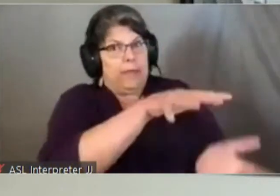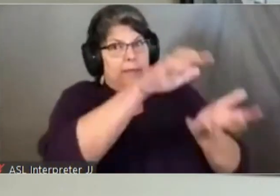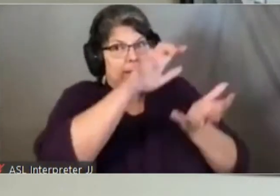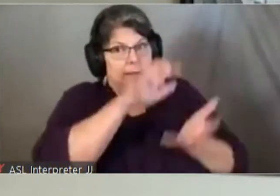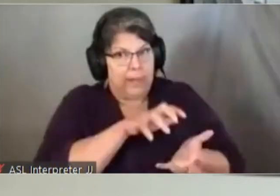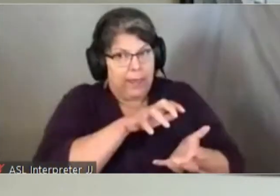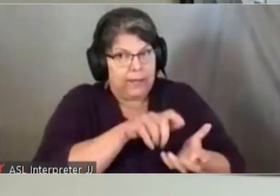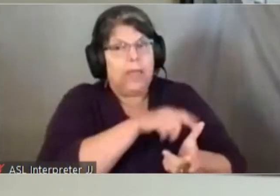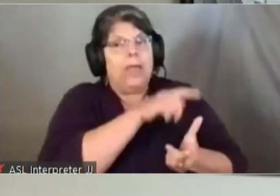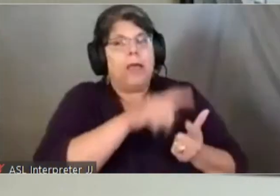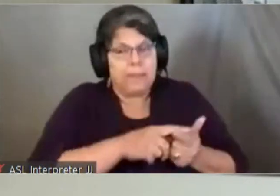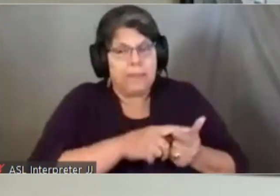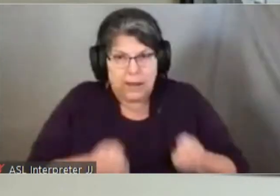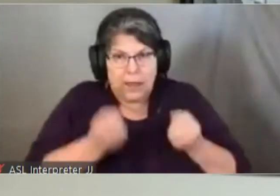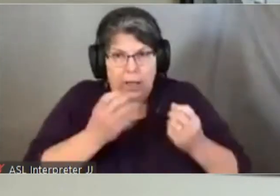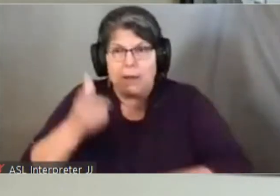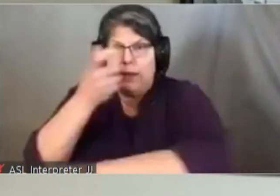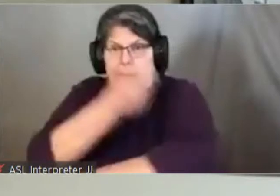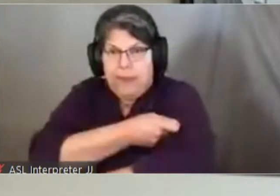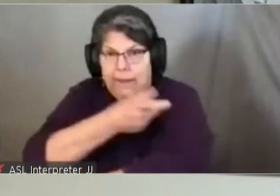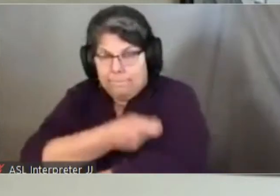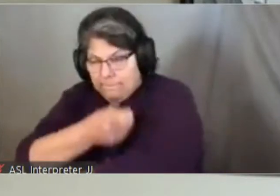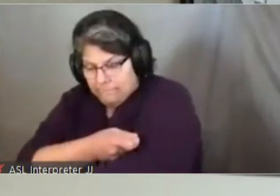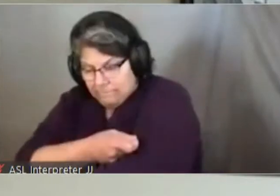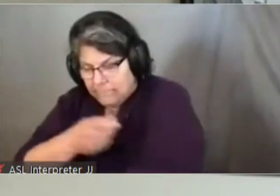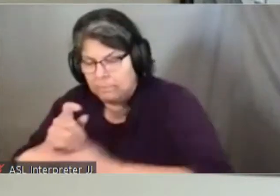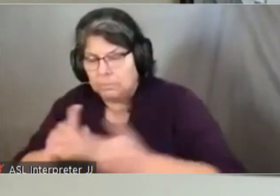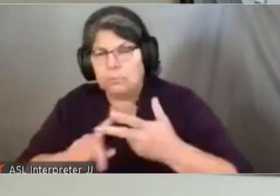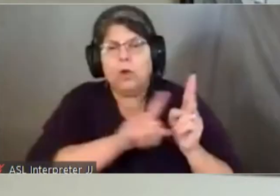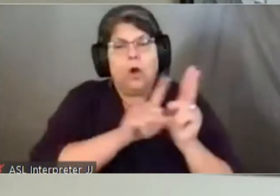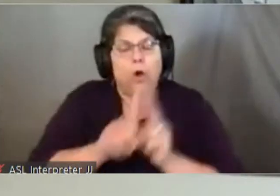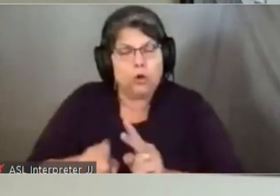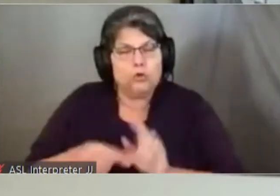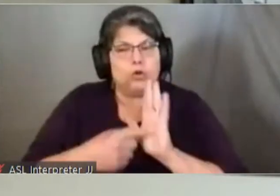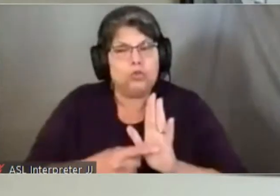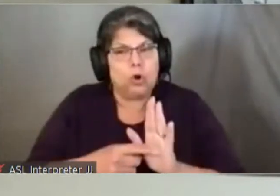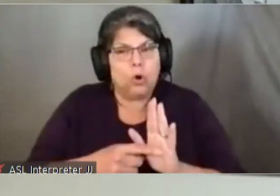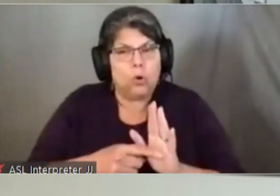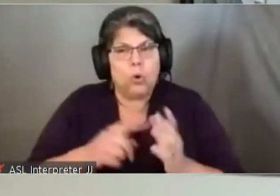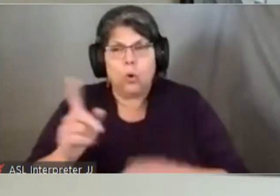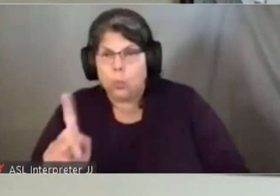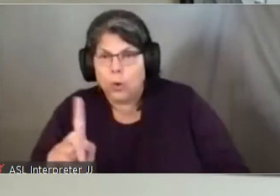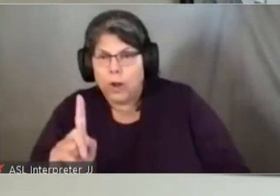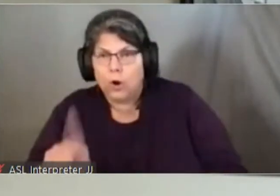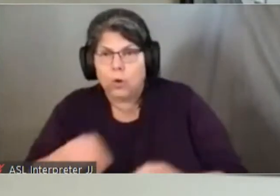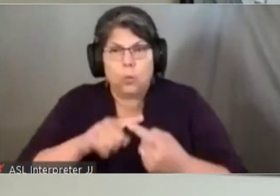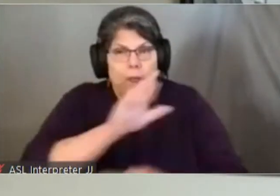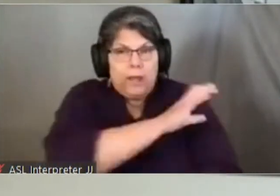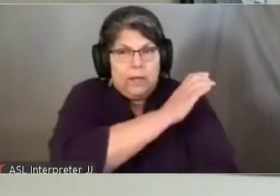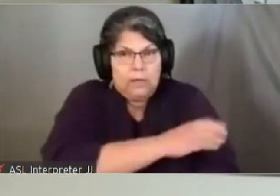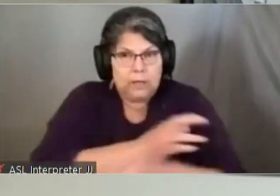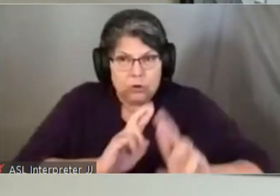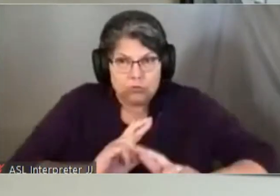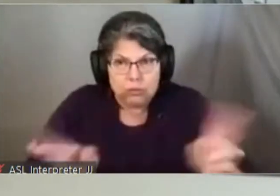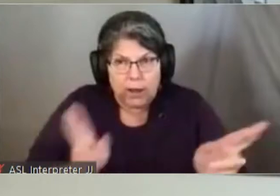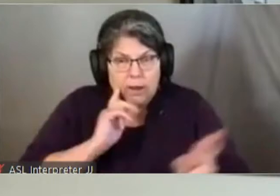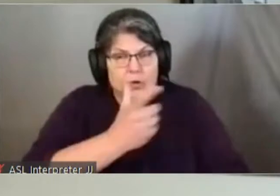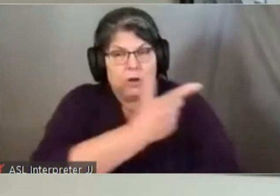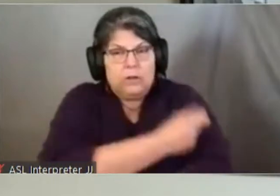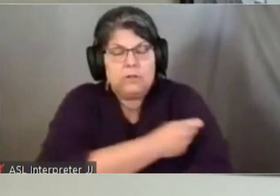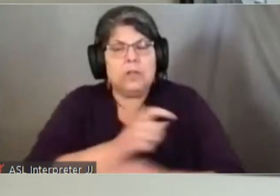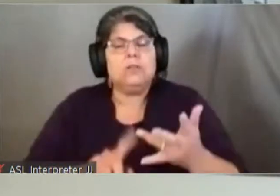another to show when our clinics are scheduled in the county and with our 6 partners, and to begin to schedule